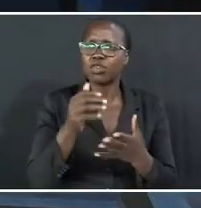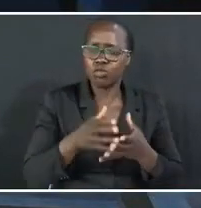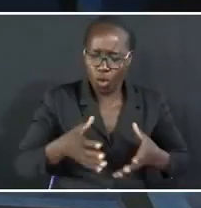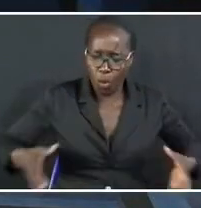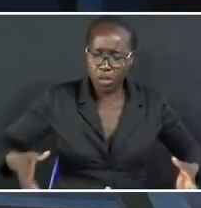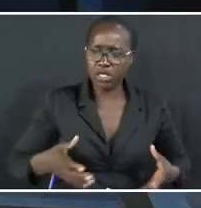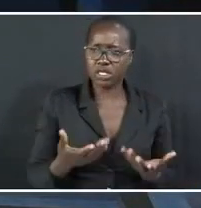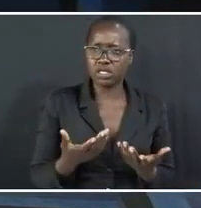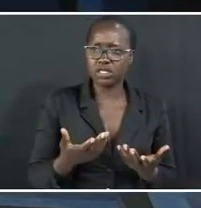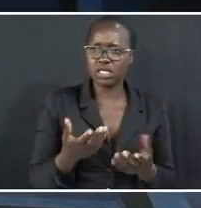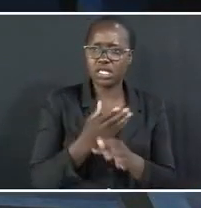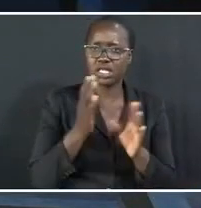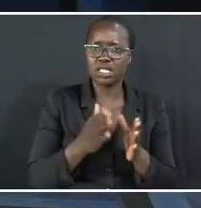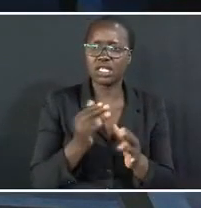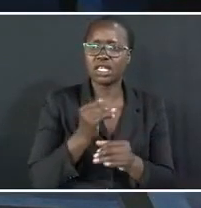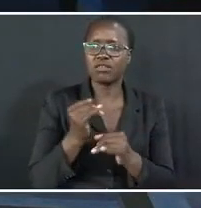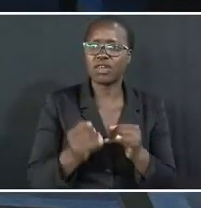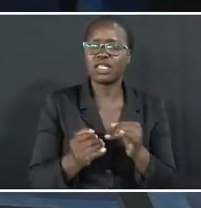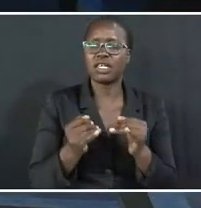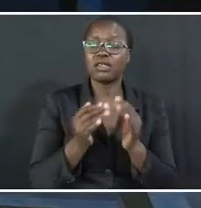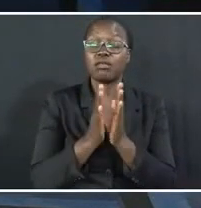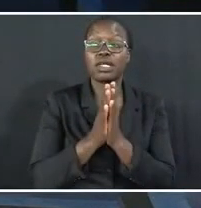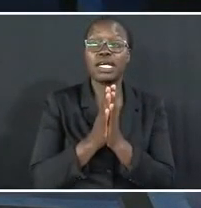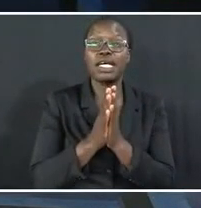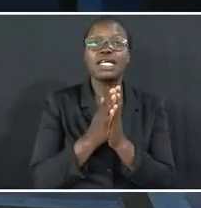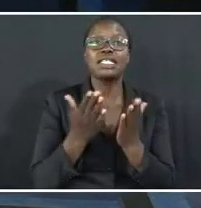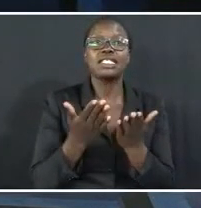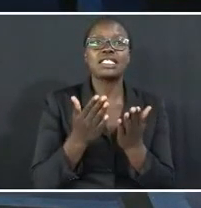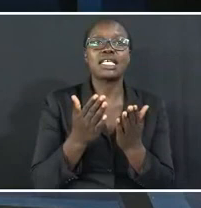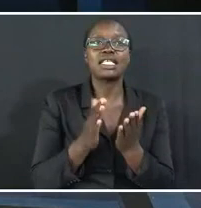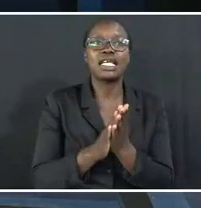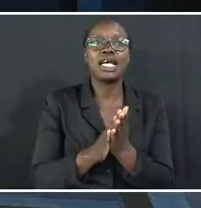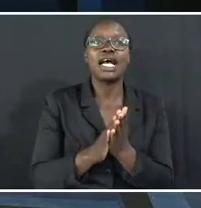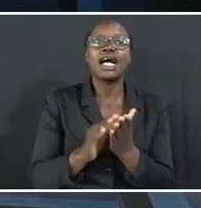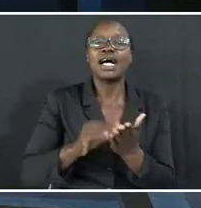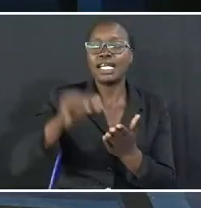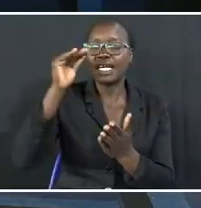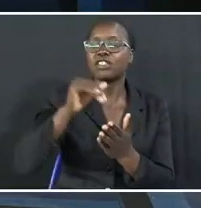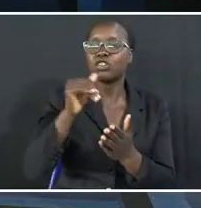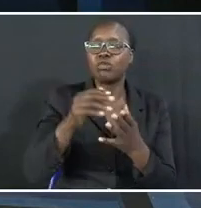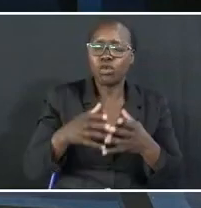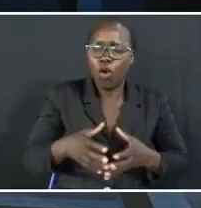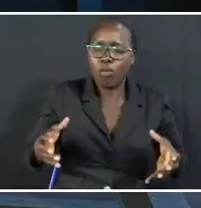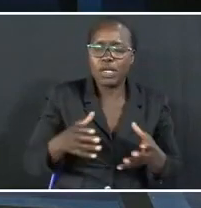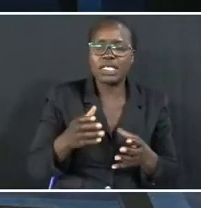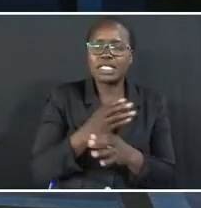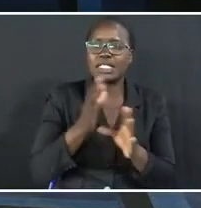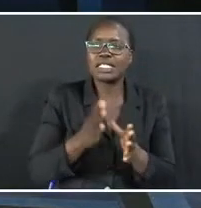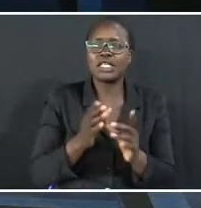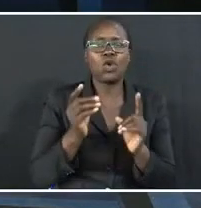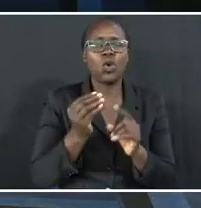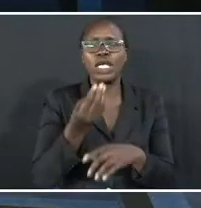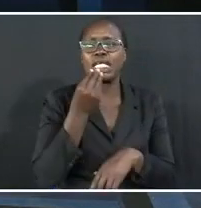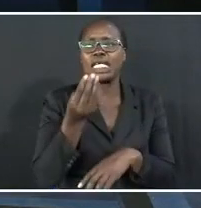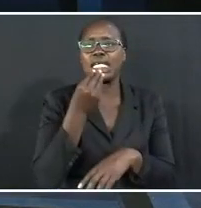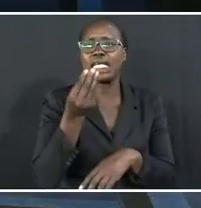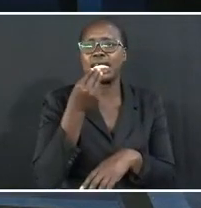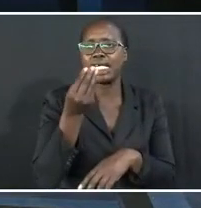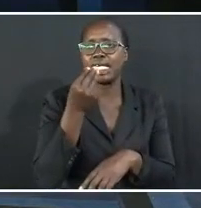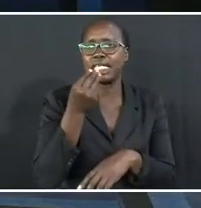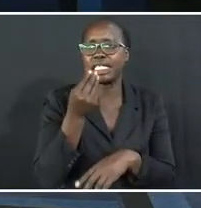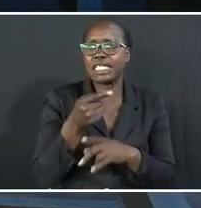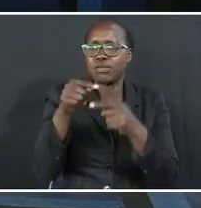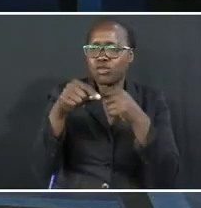obese Christians. And at the end of the prayer, he said, learn not to be an obese Christian, whereby you just eat the word and keep it to